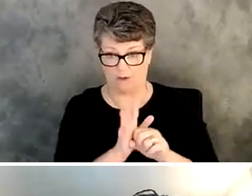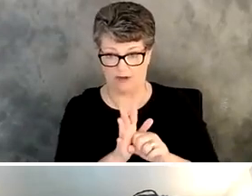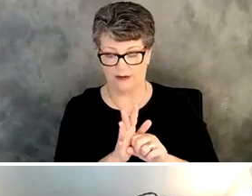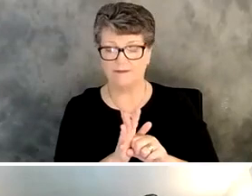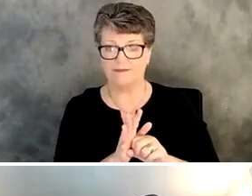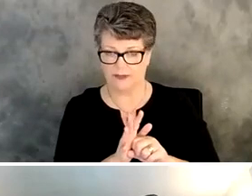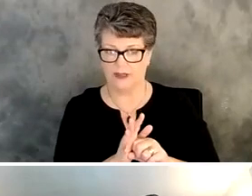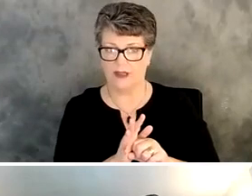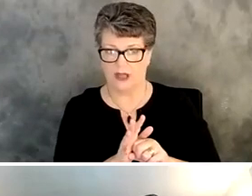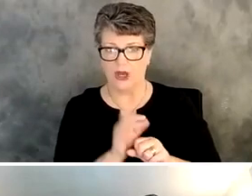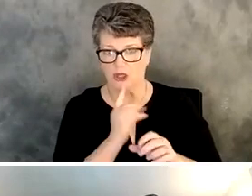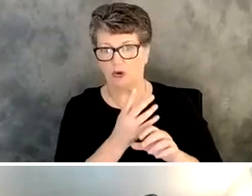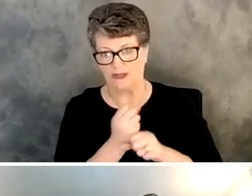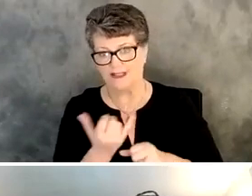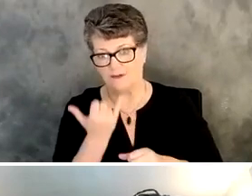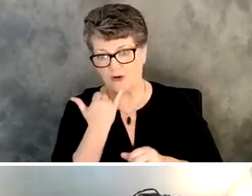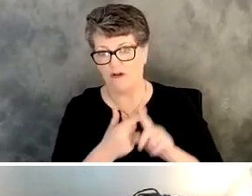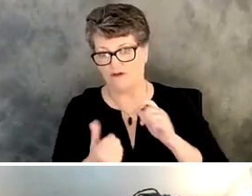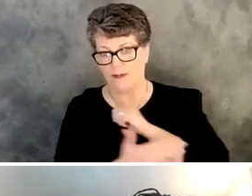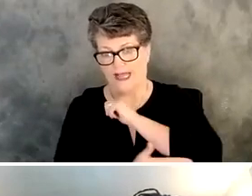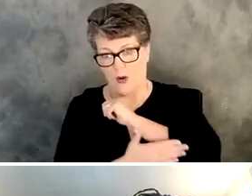definitely you'll get a call from the county,